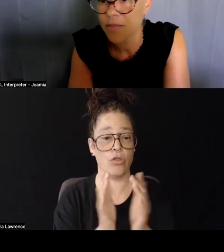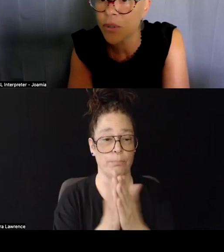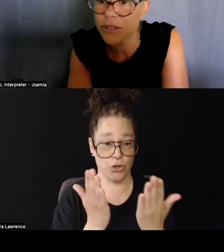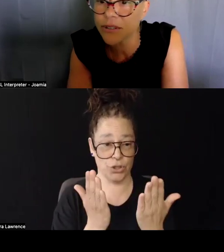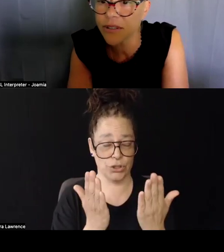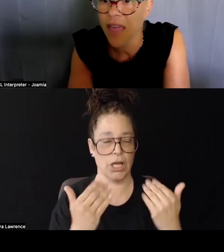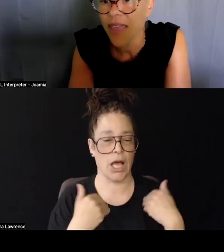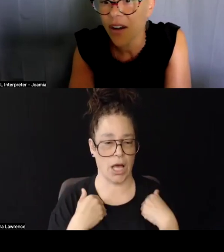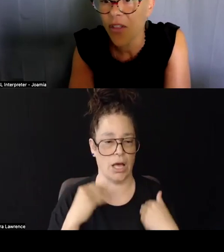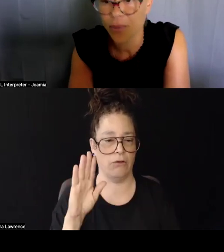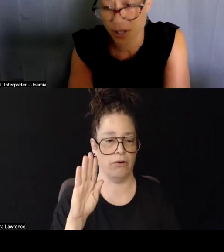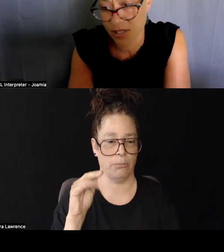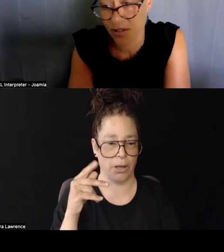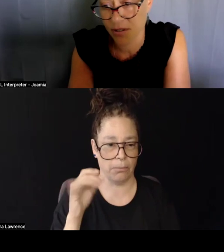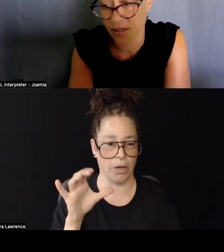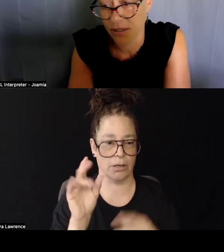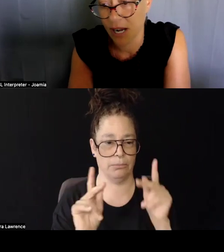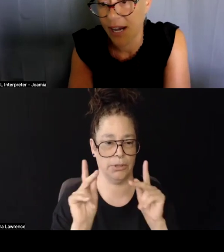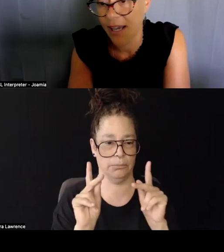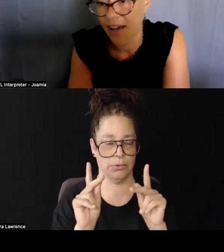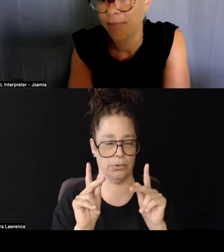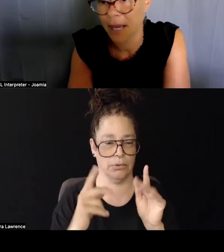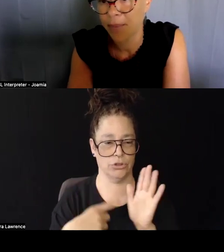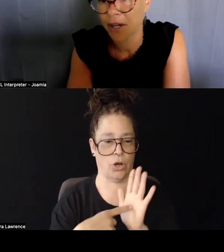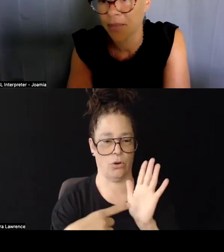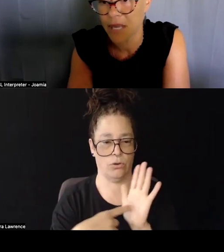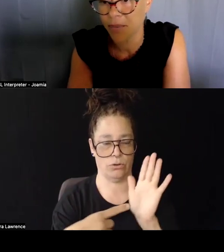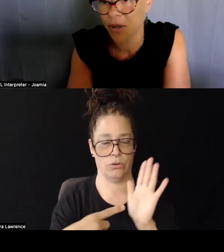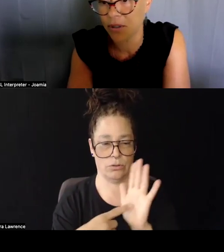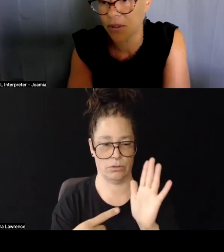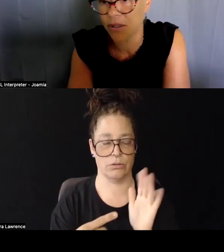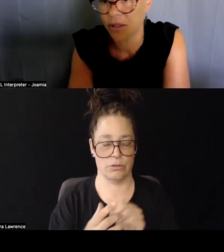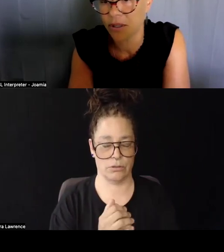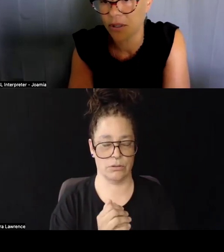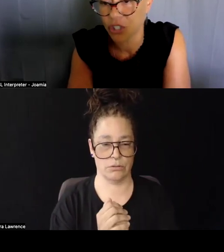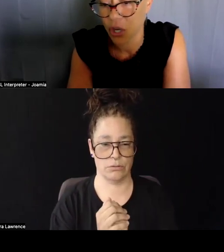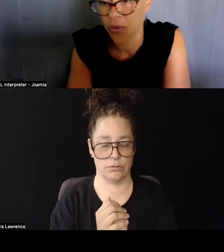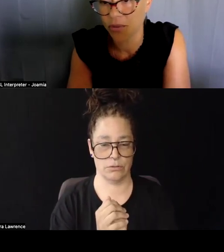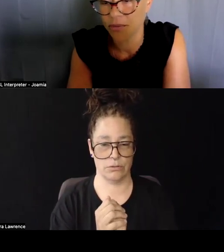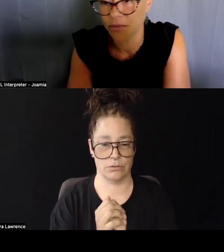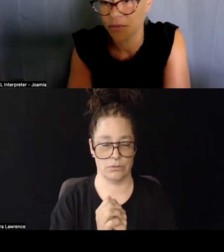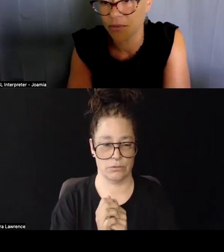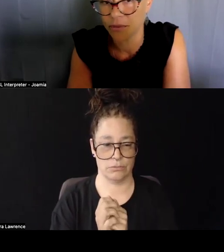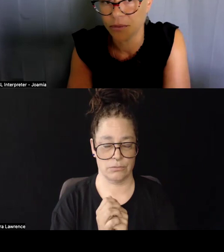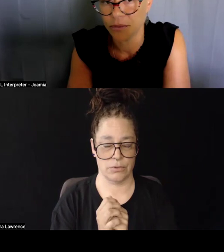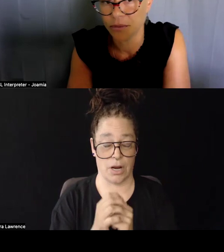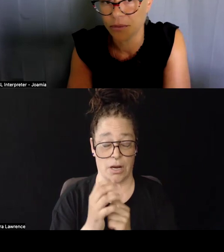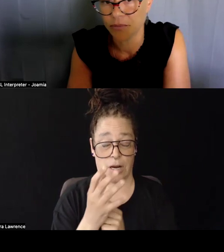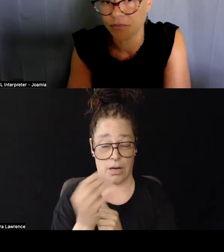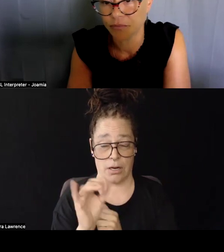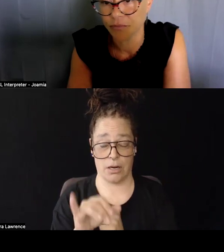It's important that all the books have BIPOC people shown.